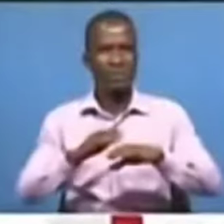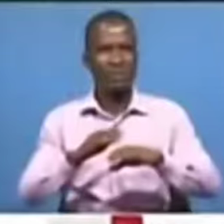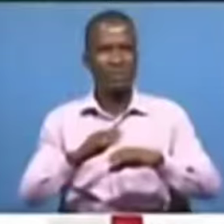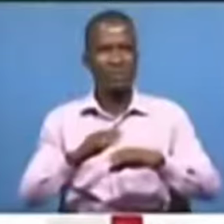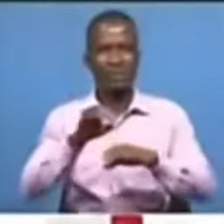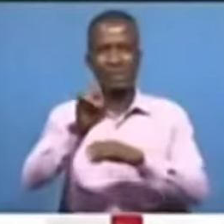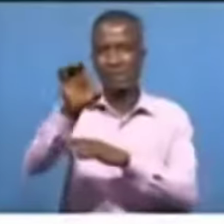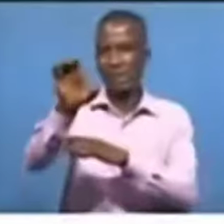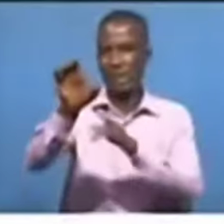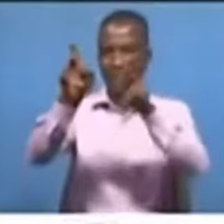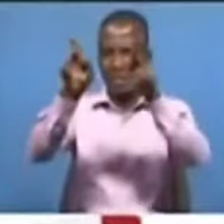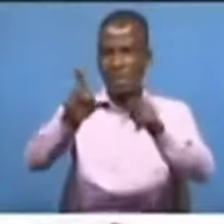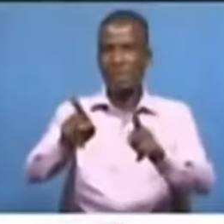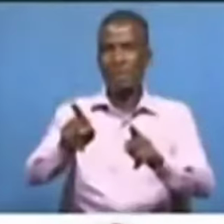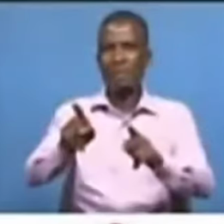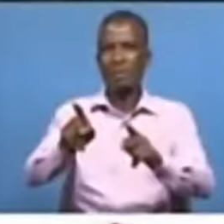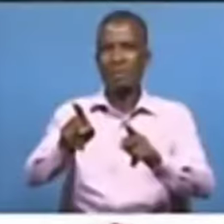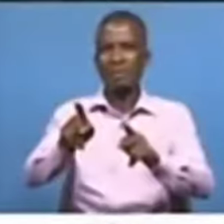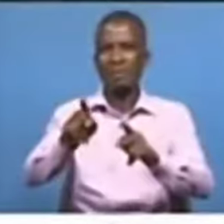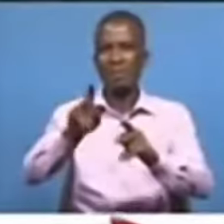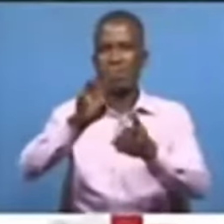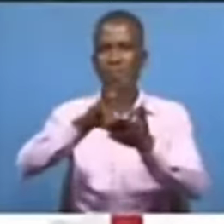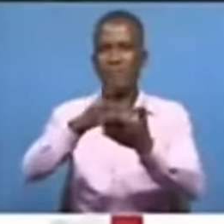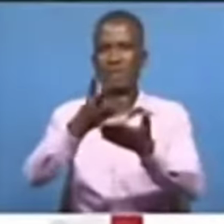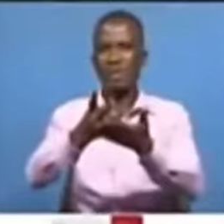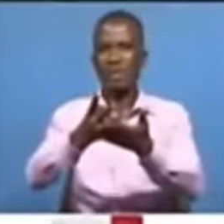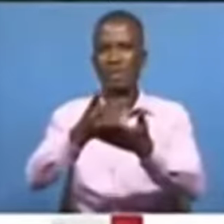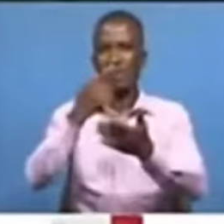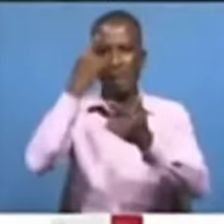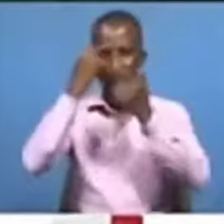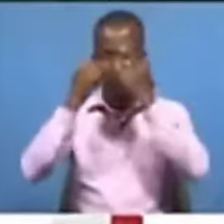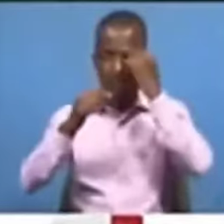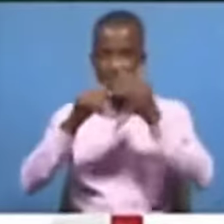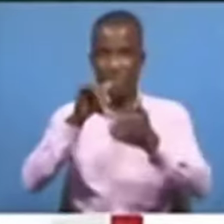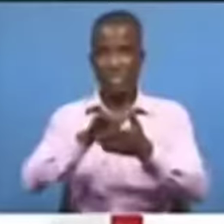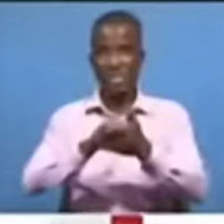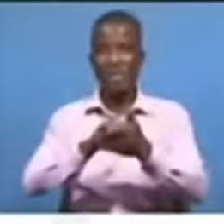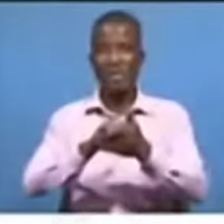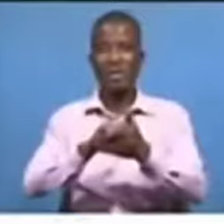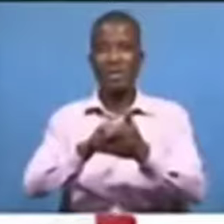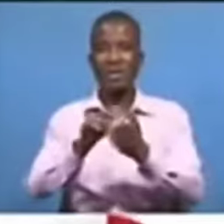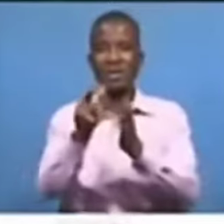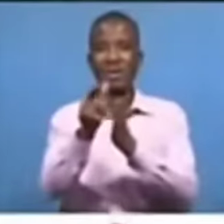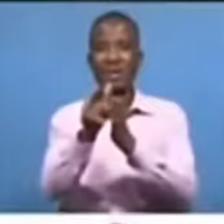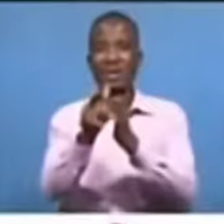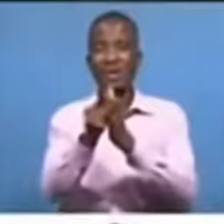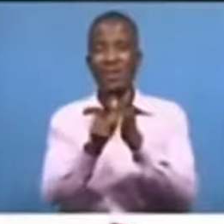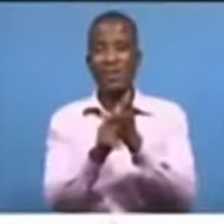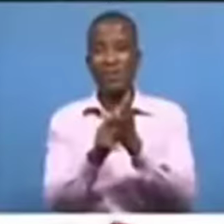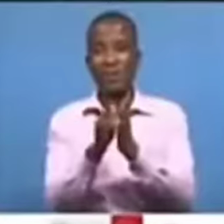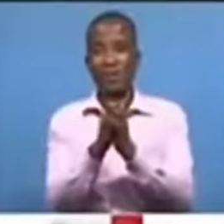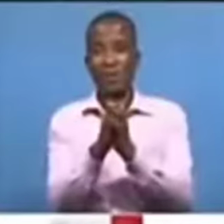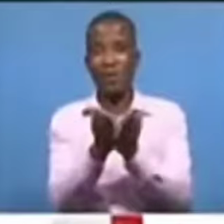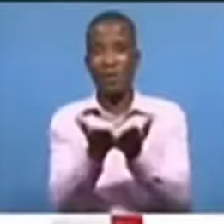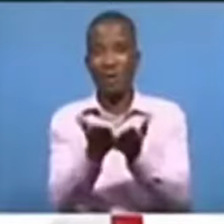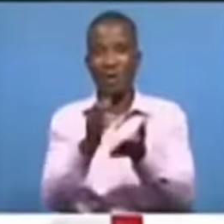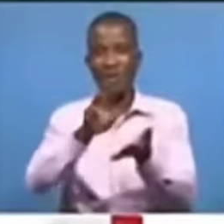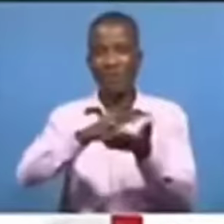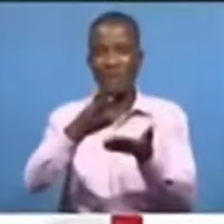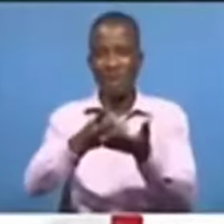the chairperson of the first respondent as an adverse witness because per the Black Law Dictionary, a witness can